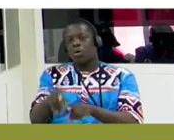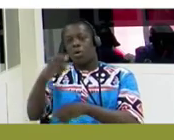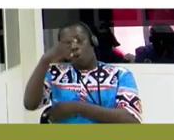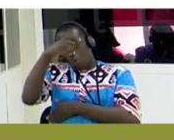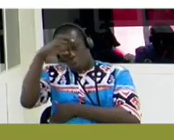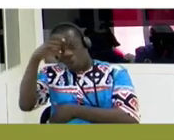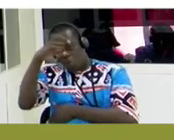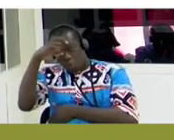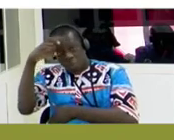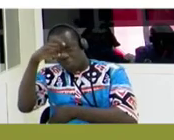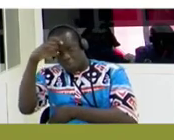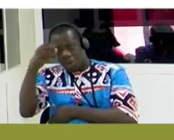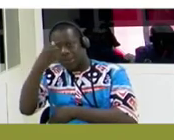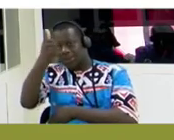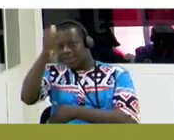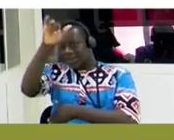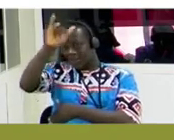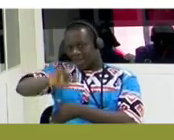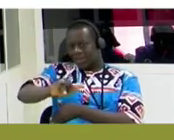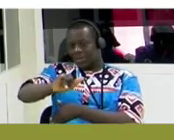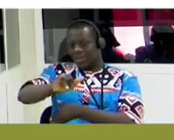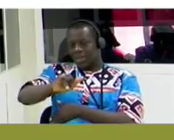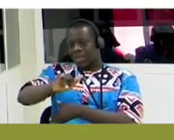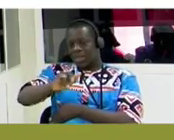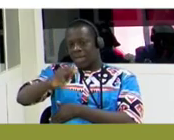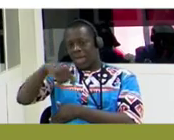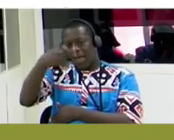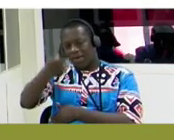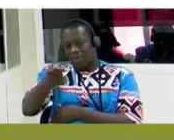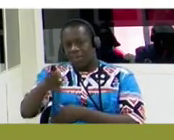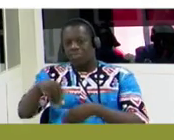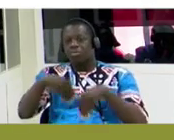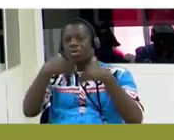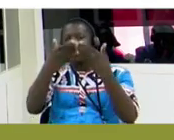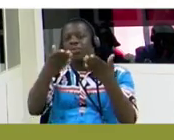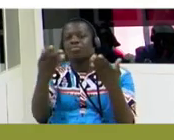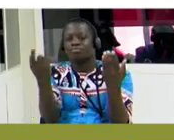whole 6 years. Then I brought